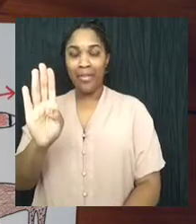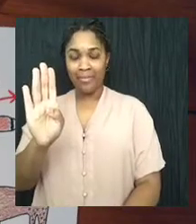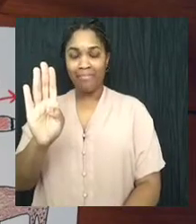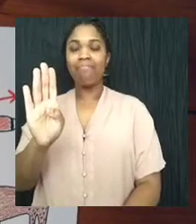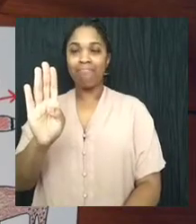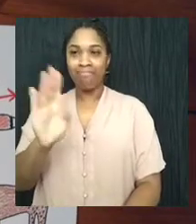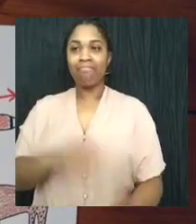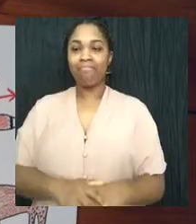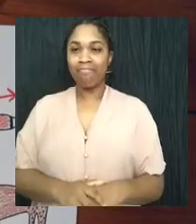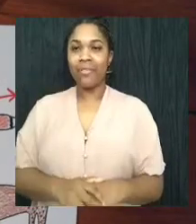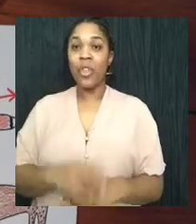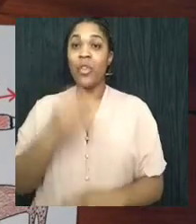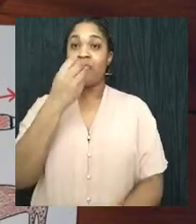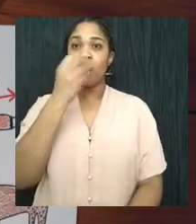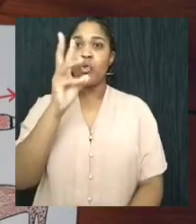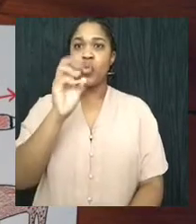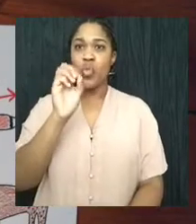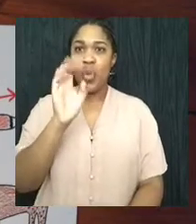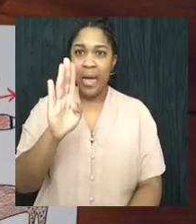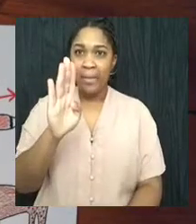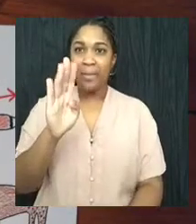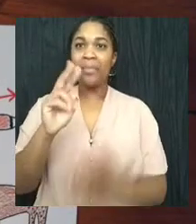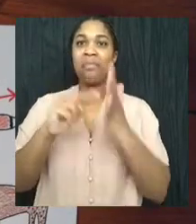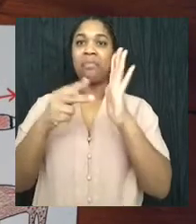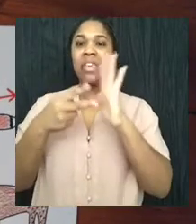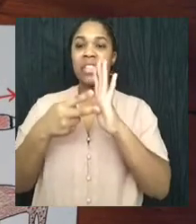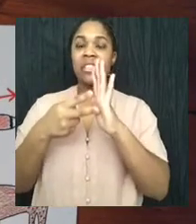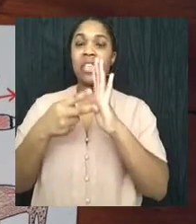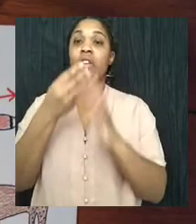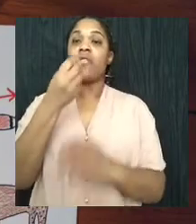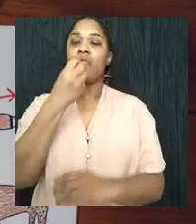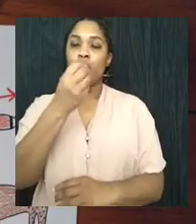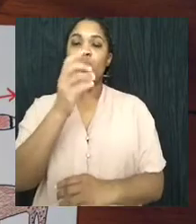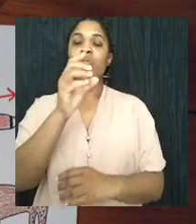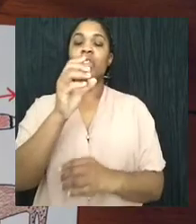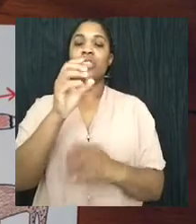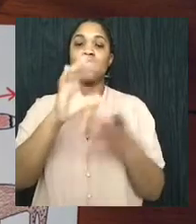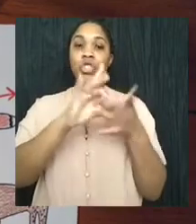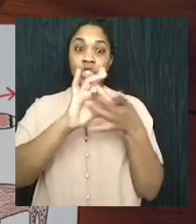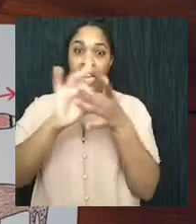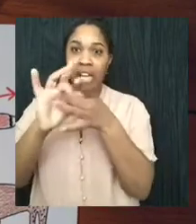Food webs are made up of many food chains.